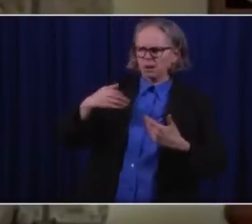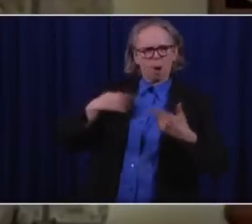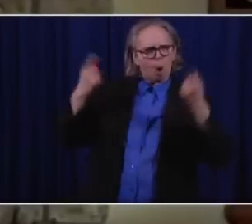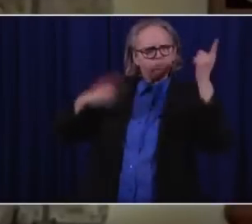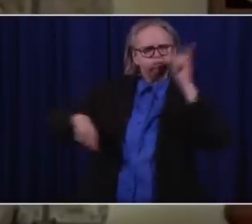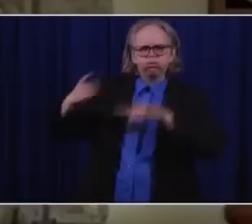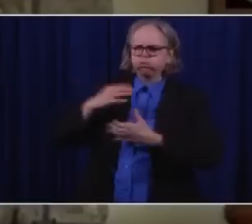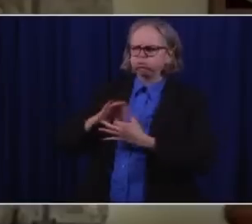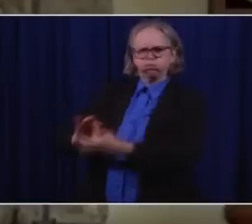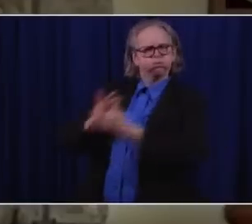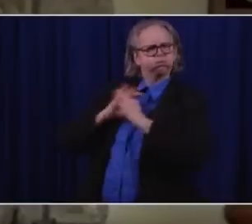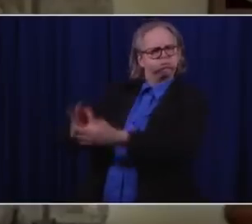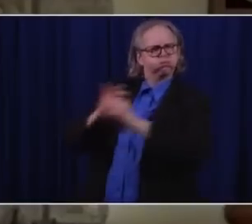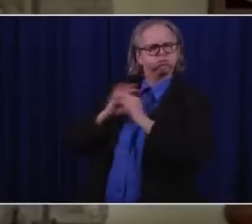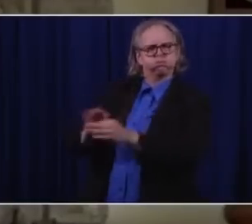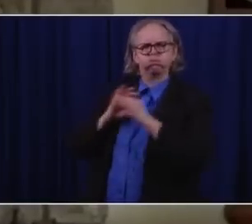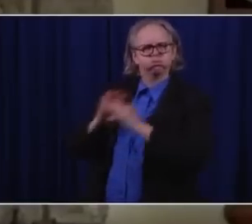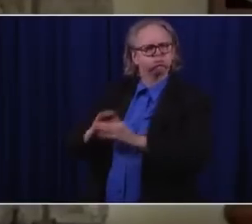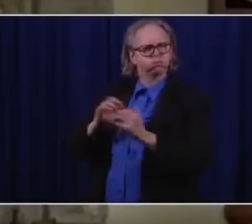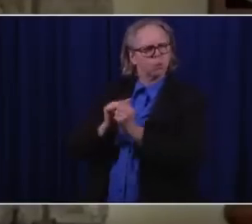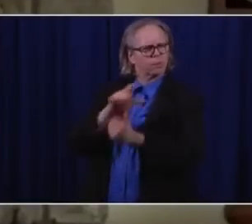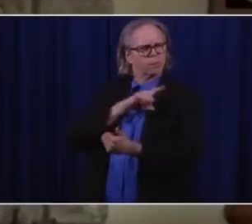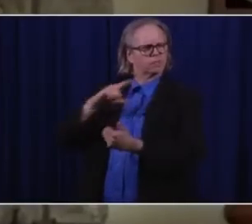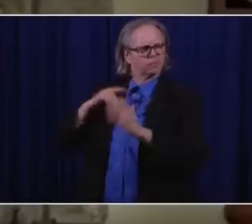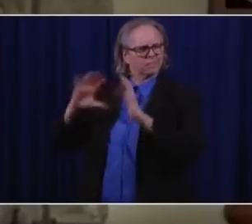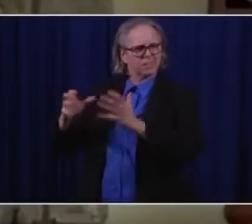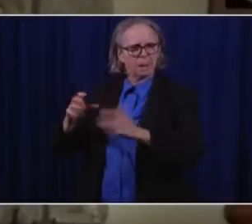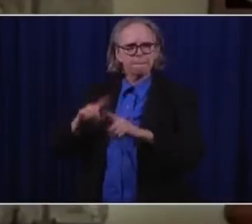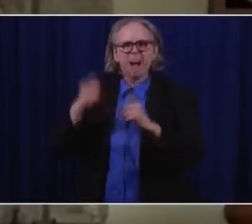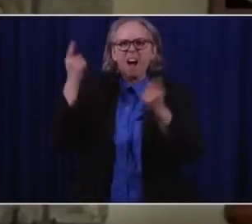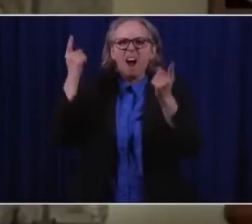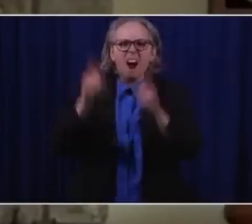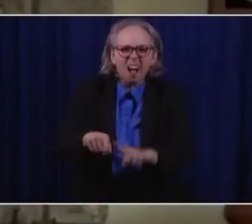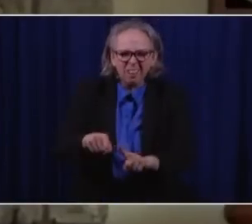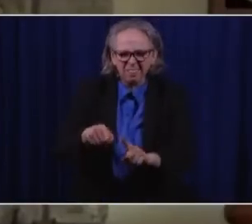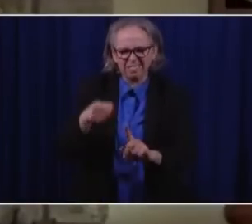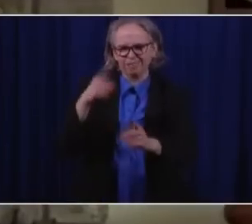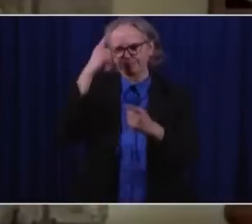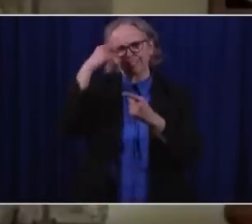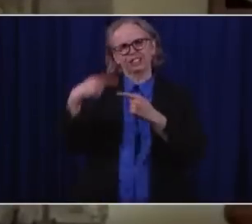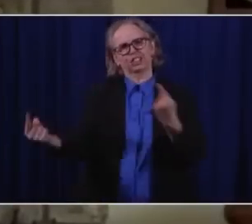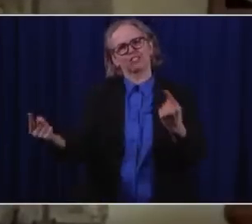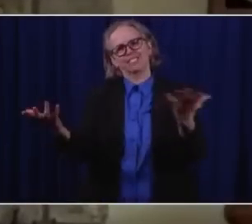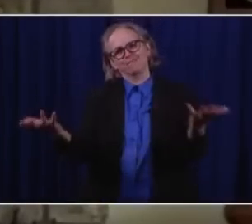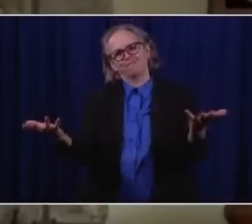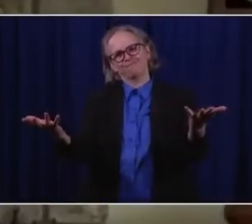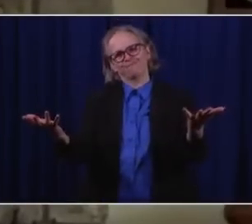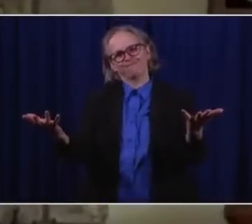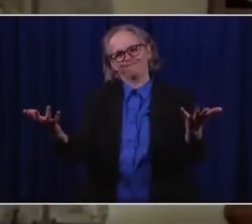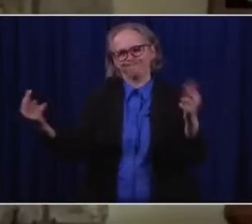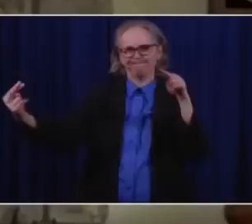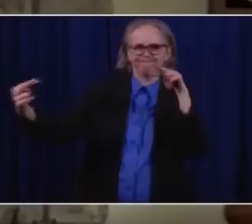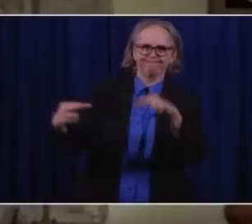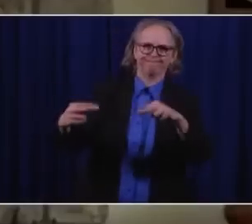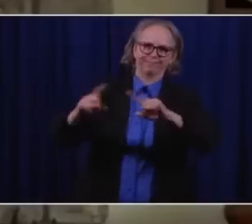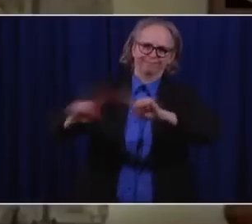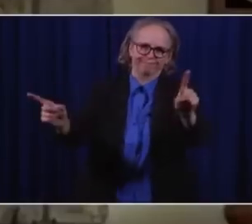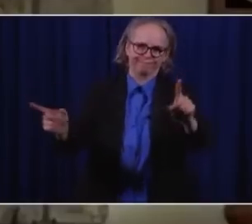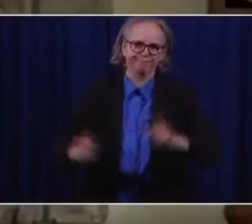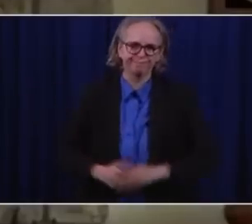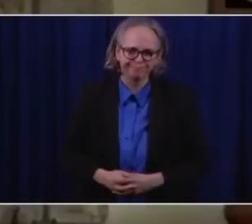duck session. But on this one, obviously, there's a disagreement. I like to think that they don't